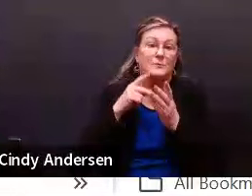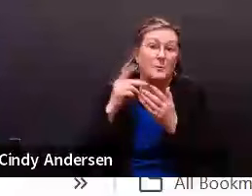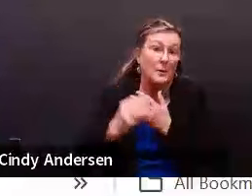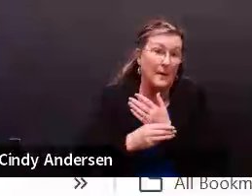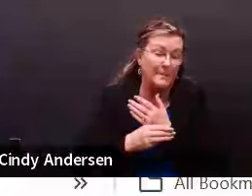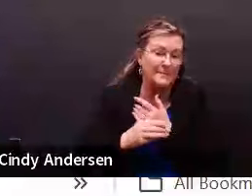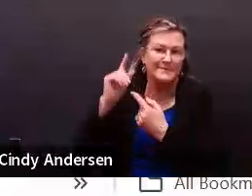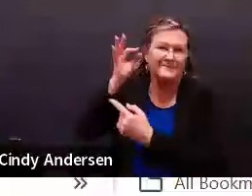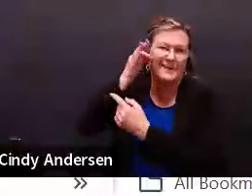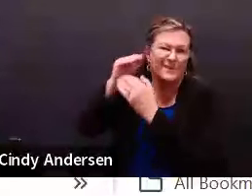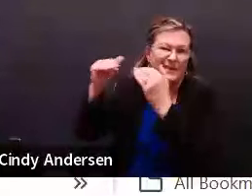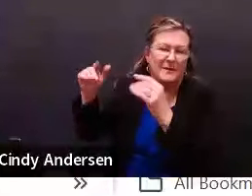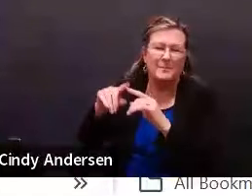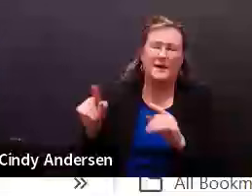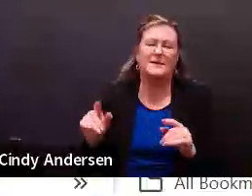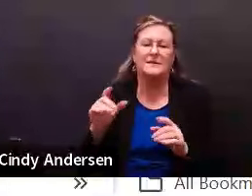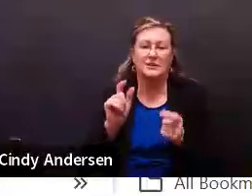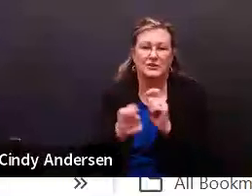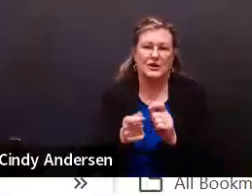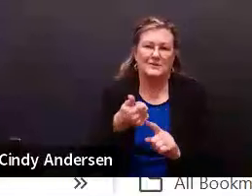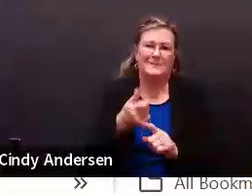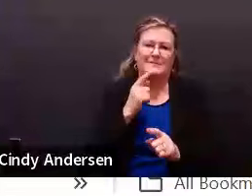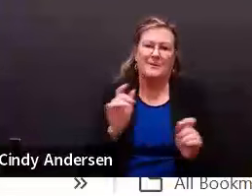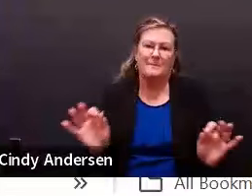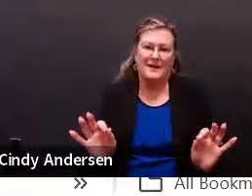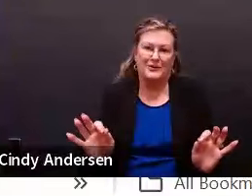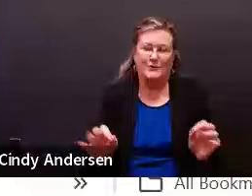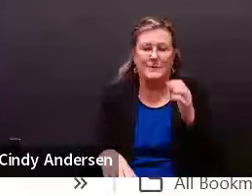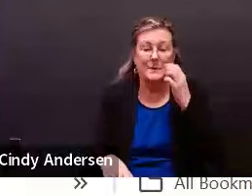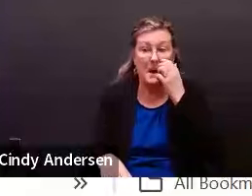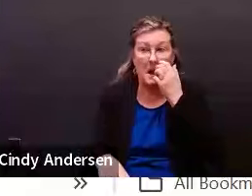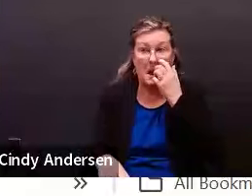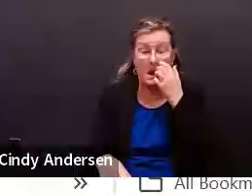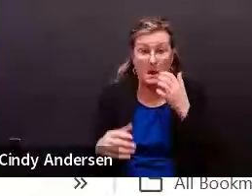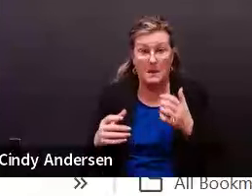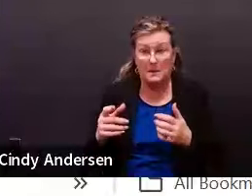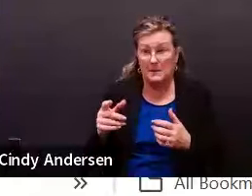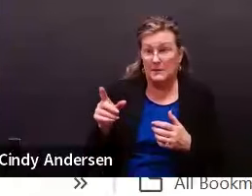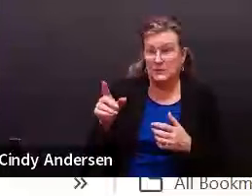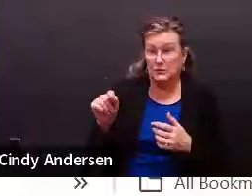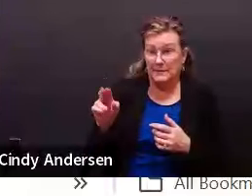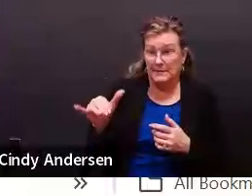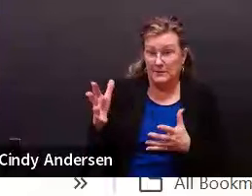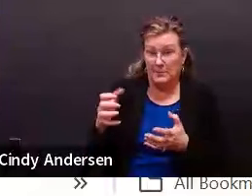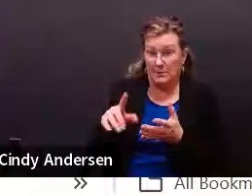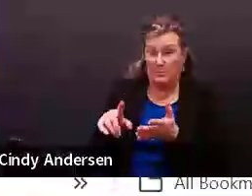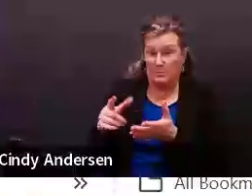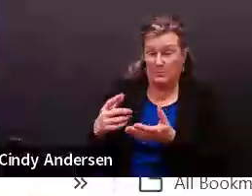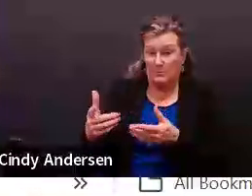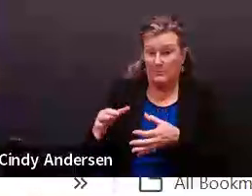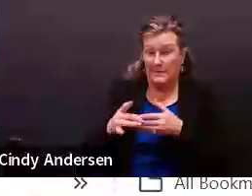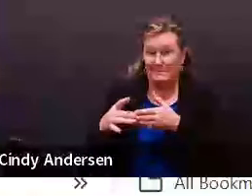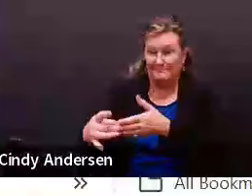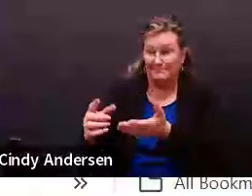at the federal level, but pretty minor changes. So do you want to do a quick walkthrough of this, Tracy, just to kind of tell people how